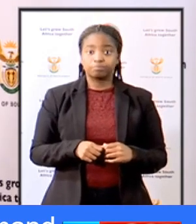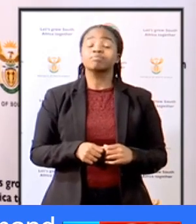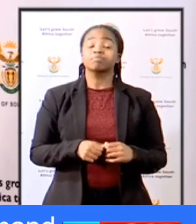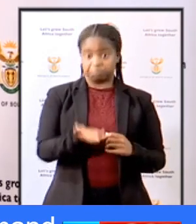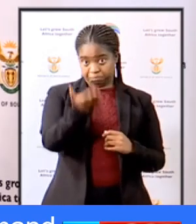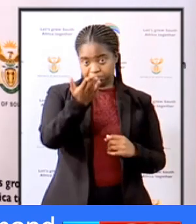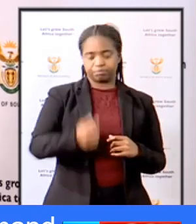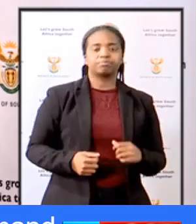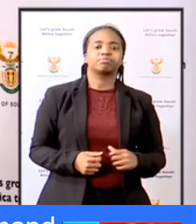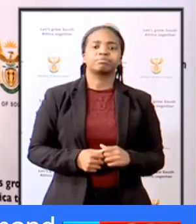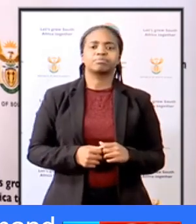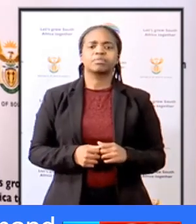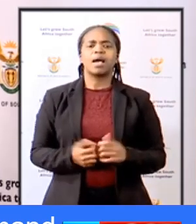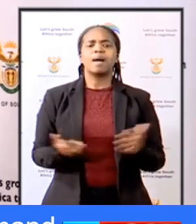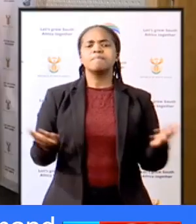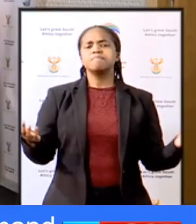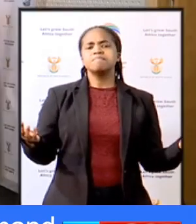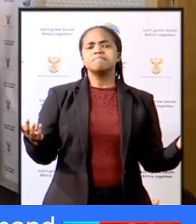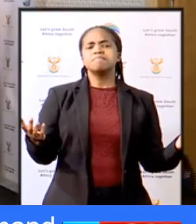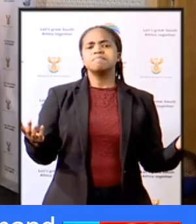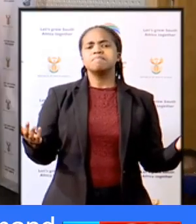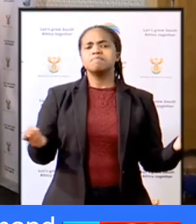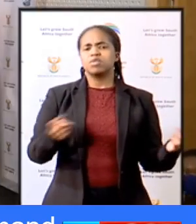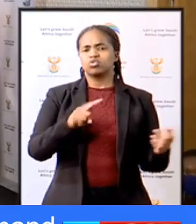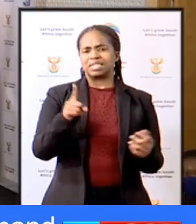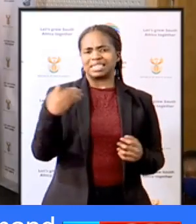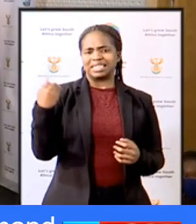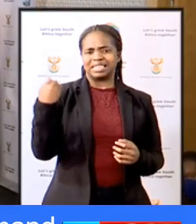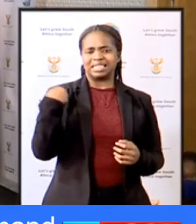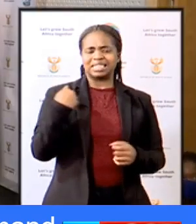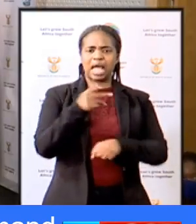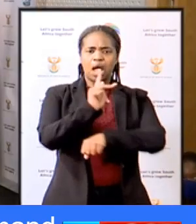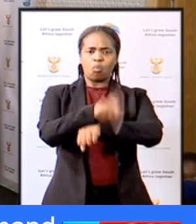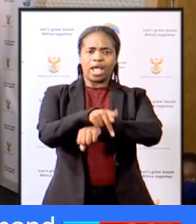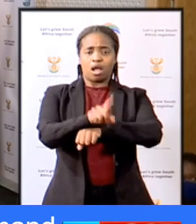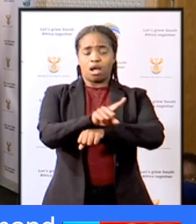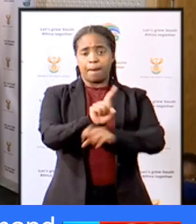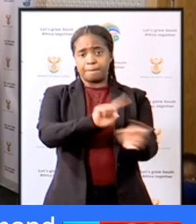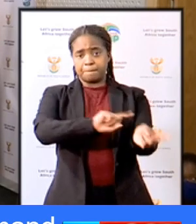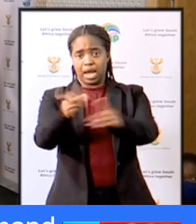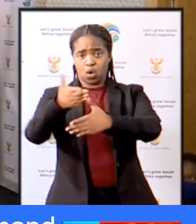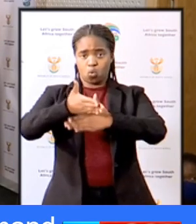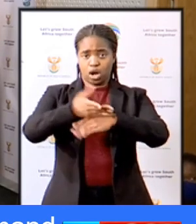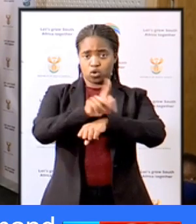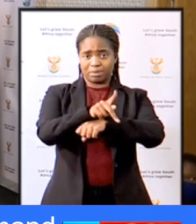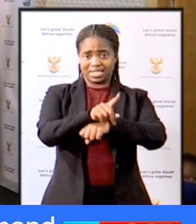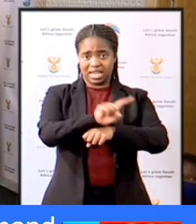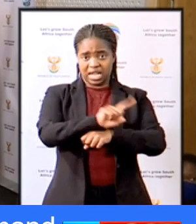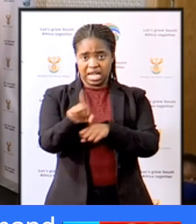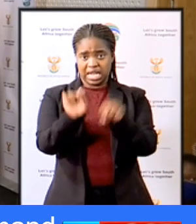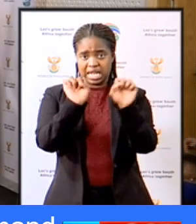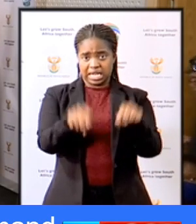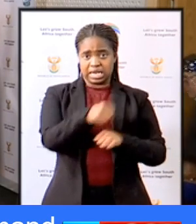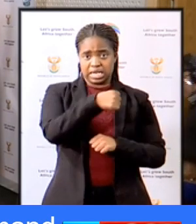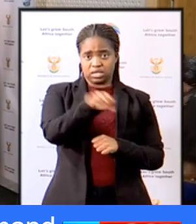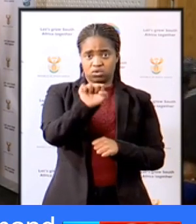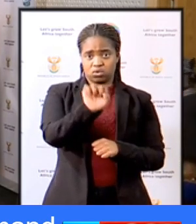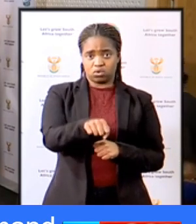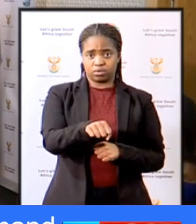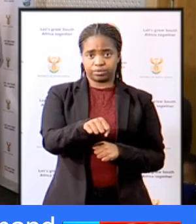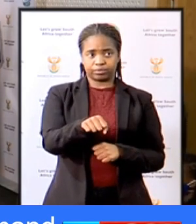Yeah. Just a reminder on the question on domestic workers, whether they are allowed to go back to work.